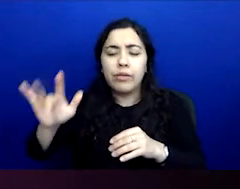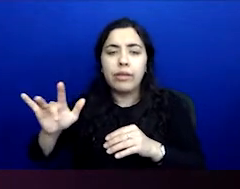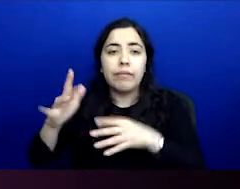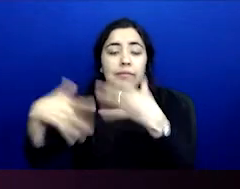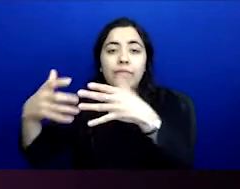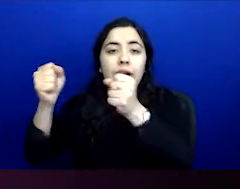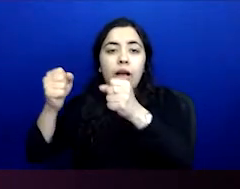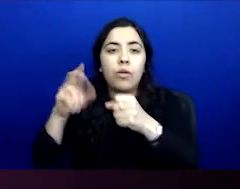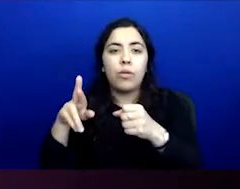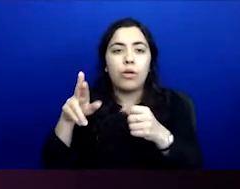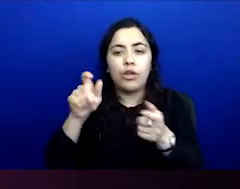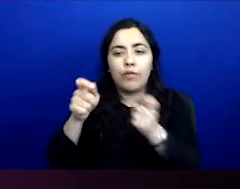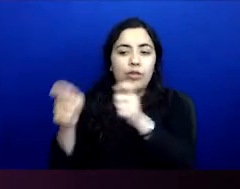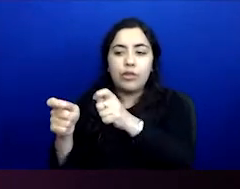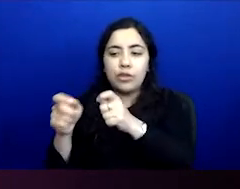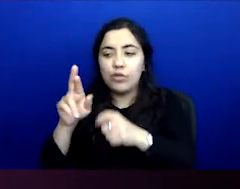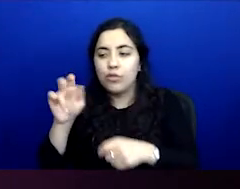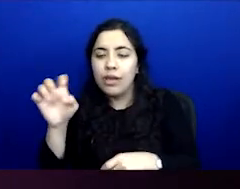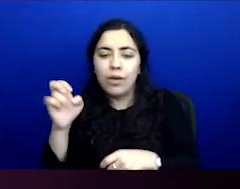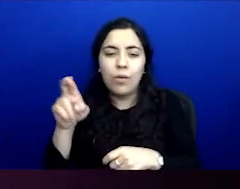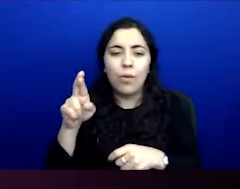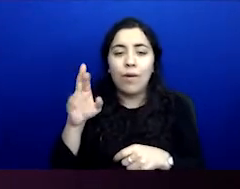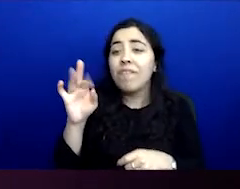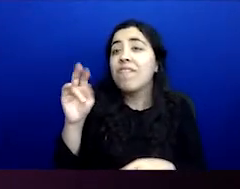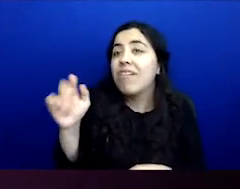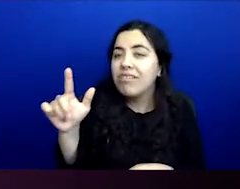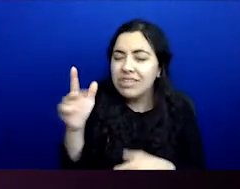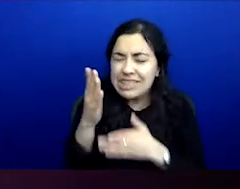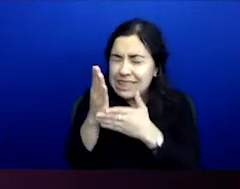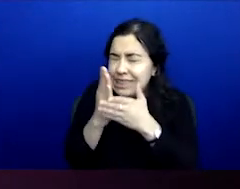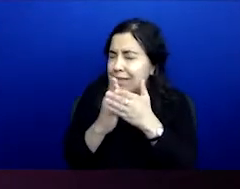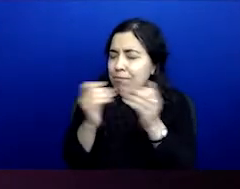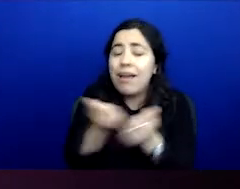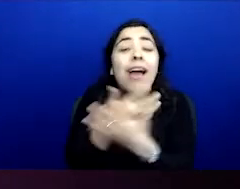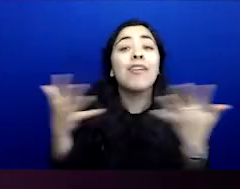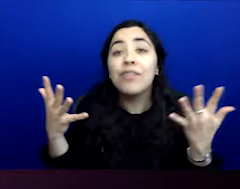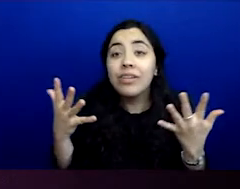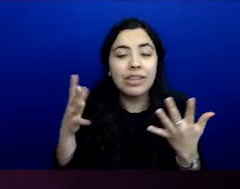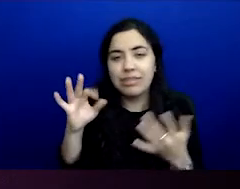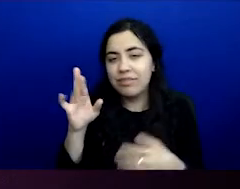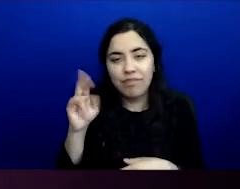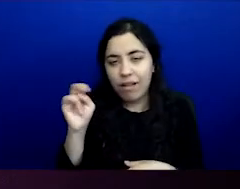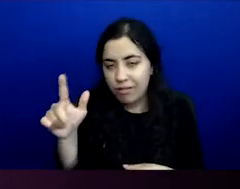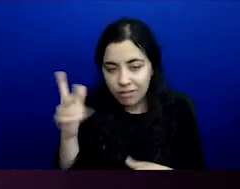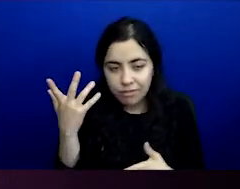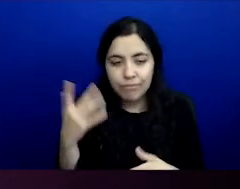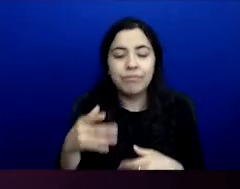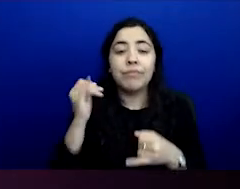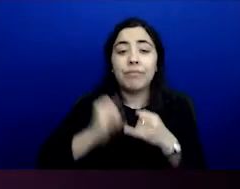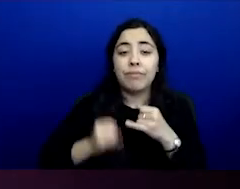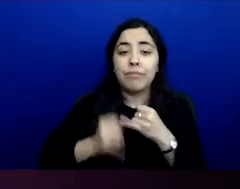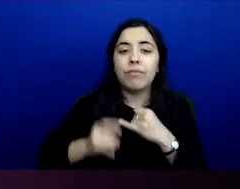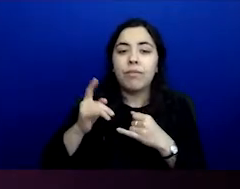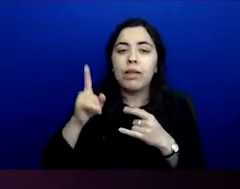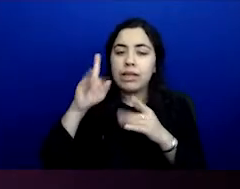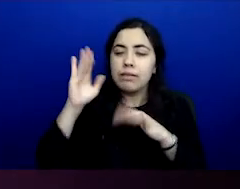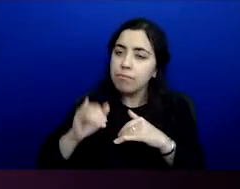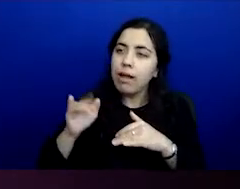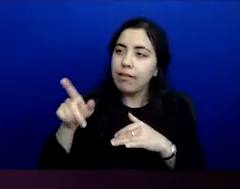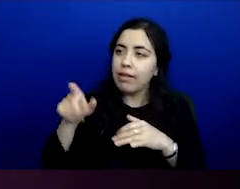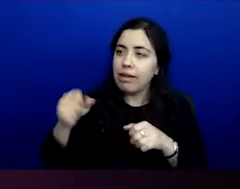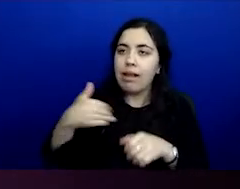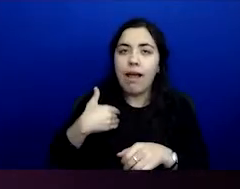funnel. Everything is funnels. And finally, developers expect that they're enabled with powerful